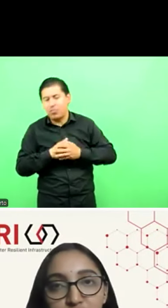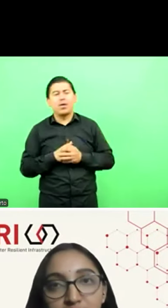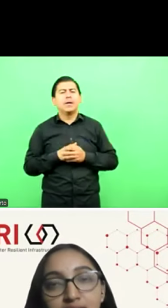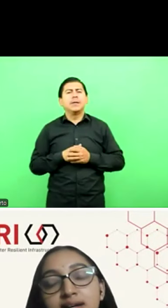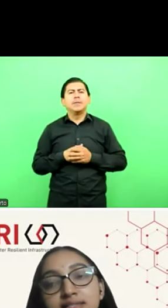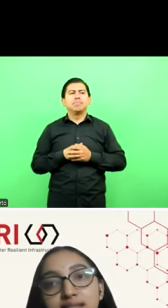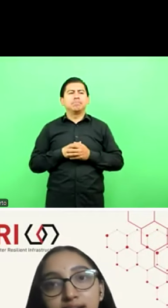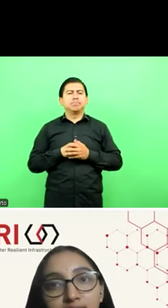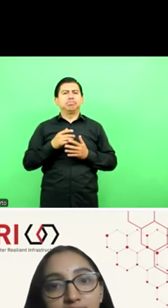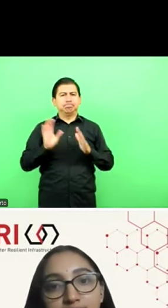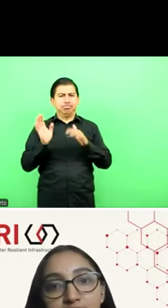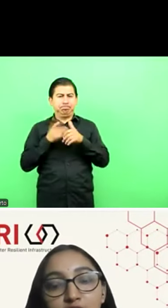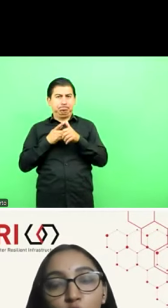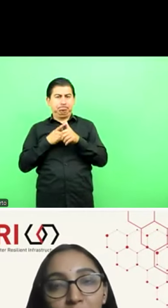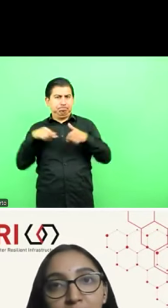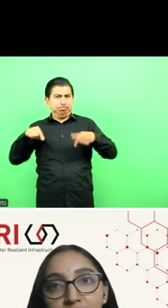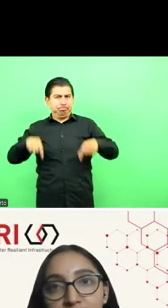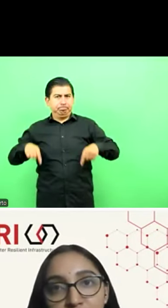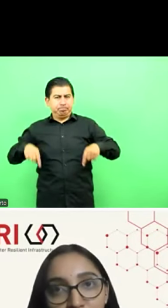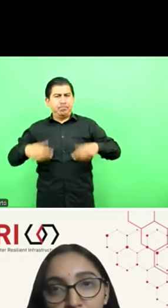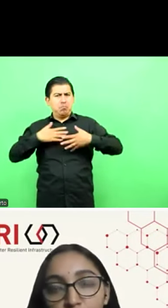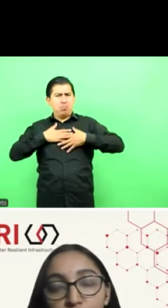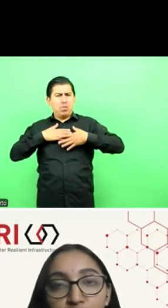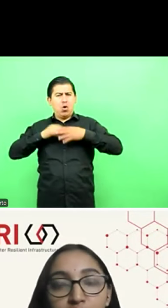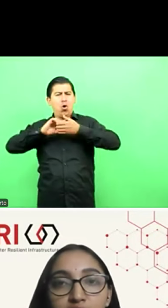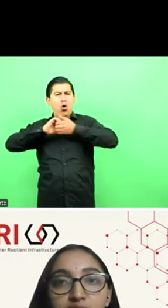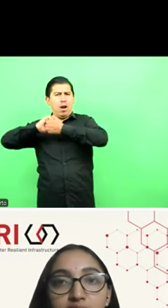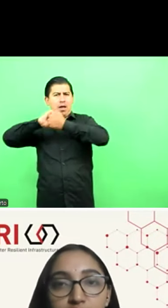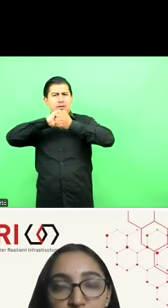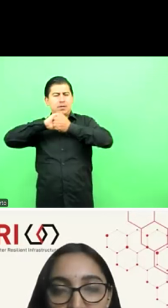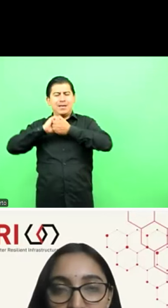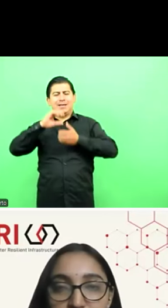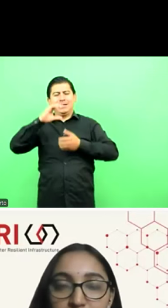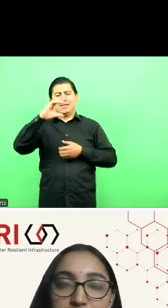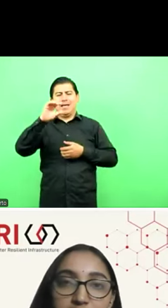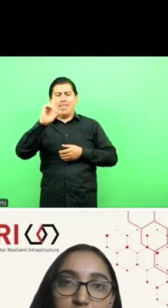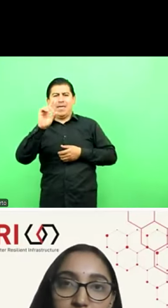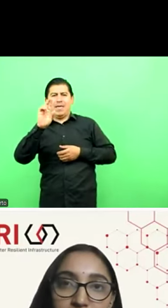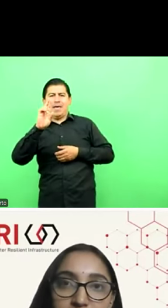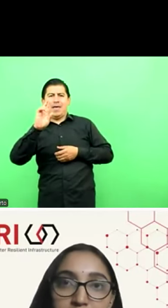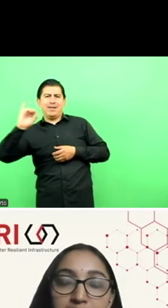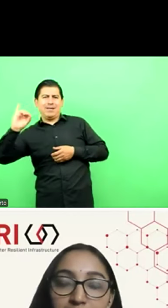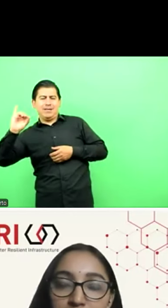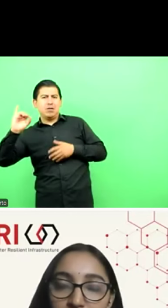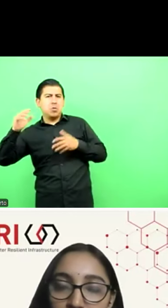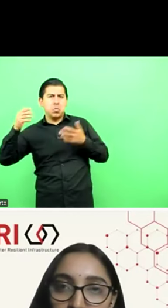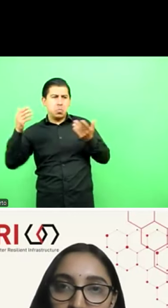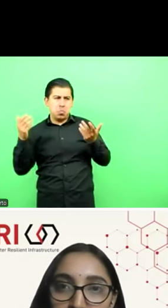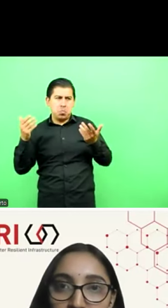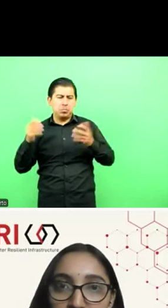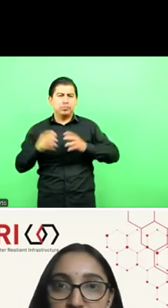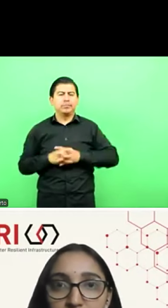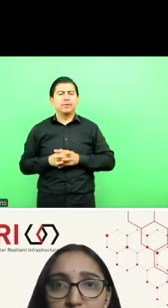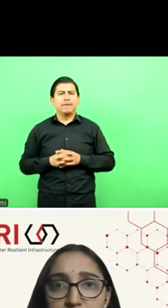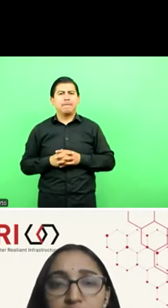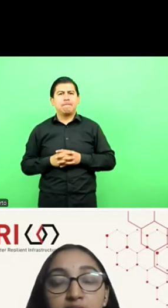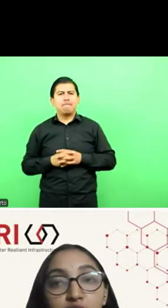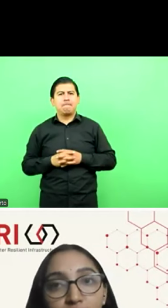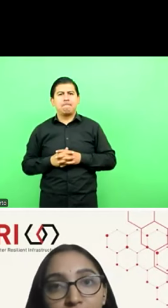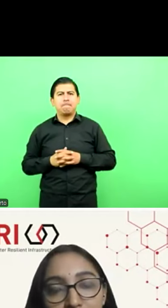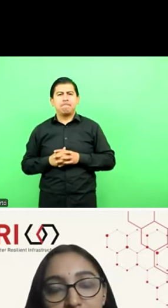organization. CDRI is a global partnership of various national governments, multilateral development banks,